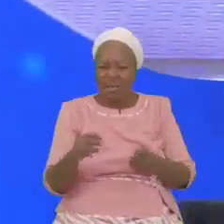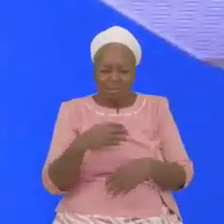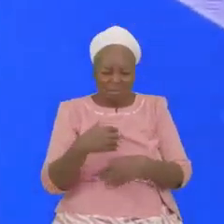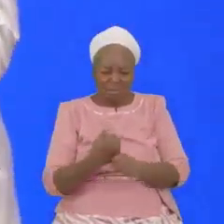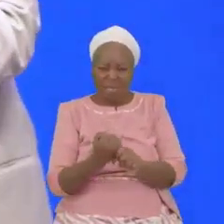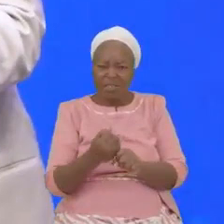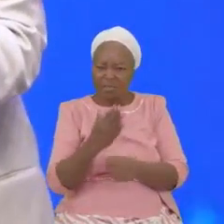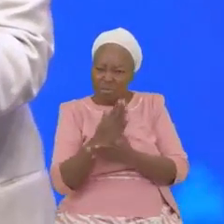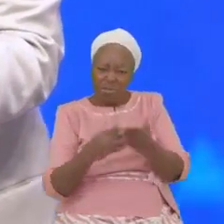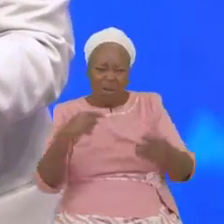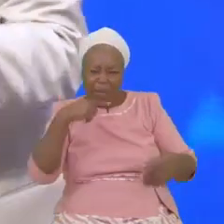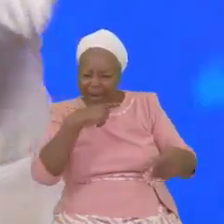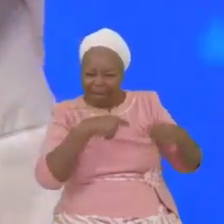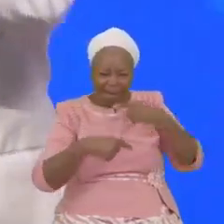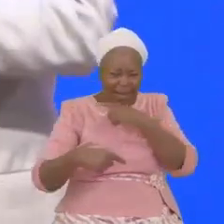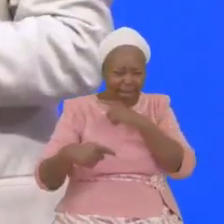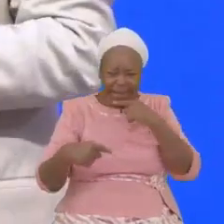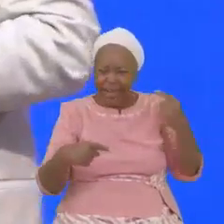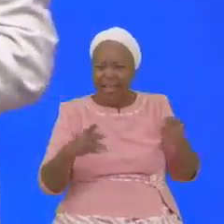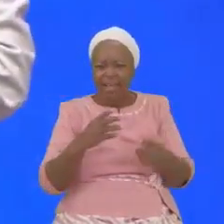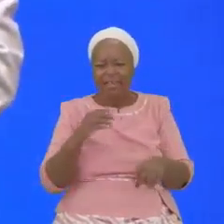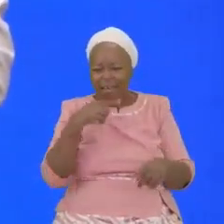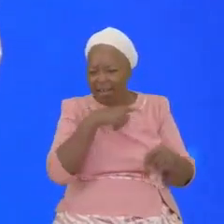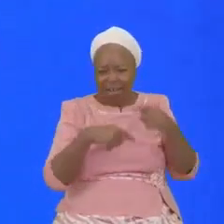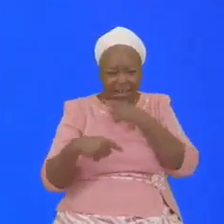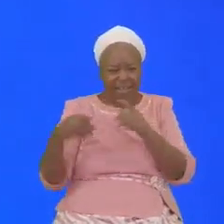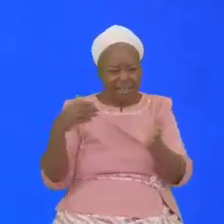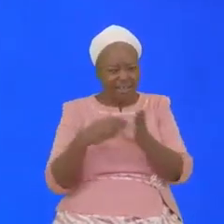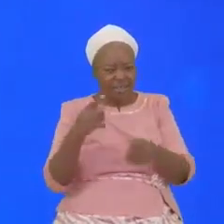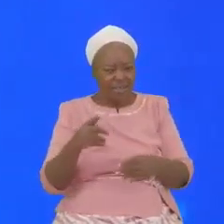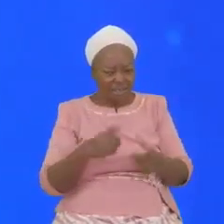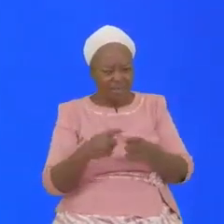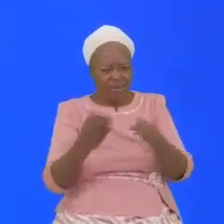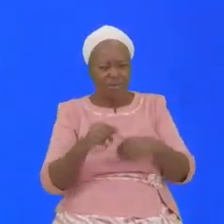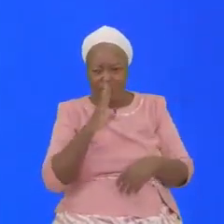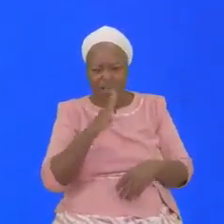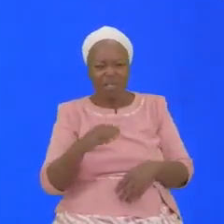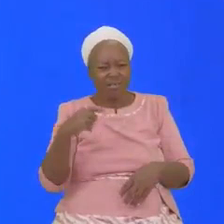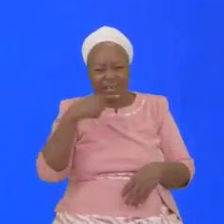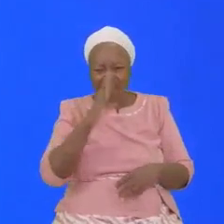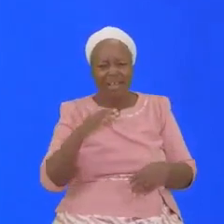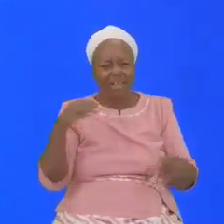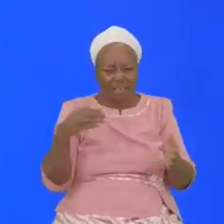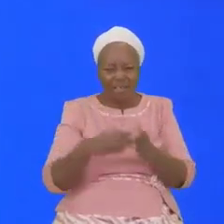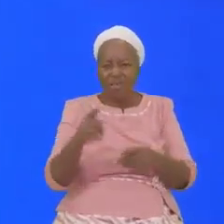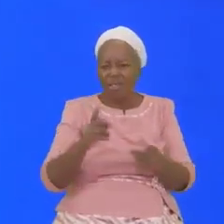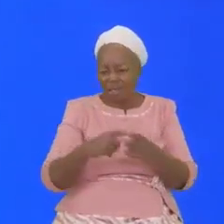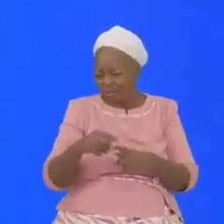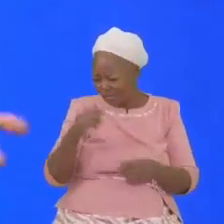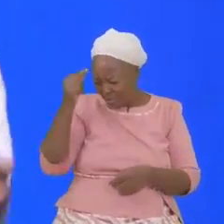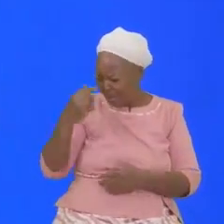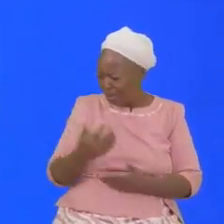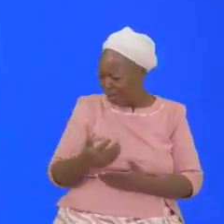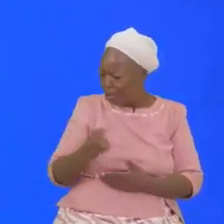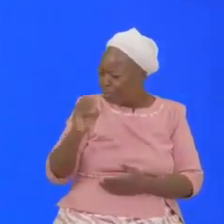deal, and is trying to be dishonest with you. And then all the thing you can think about is, this